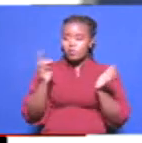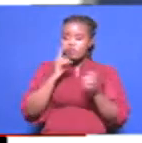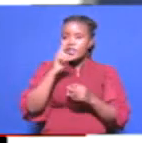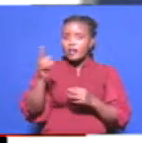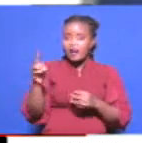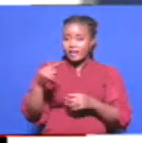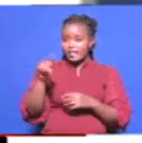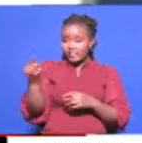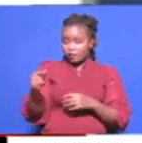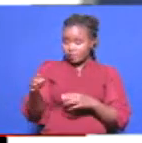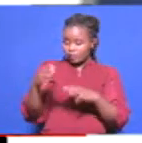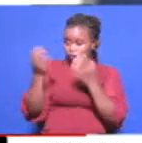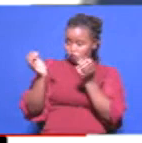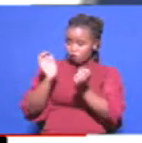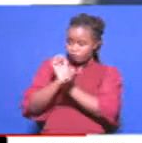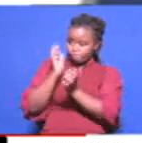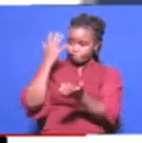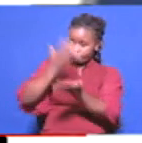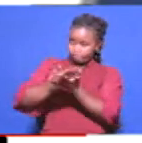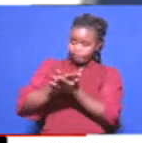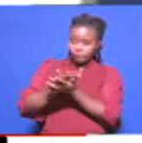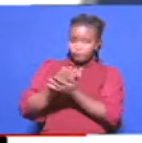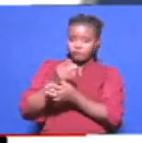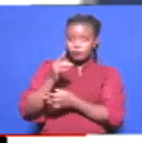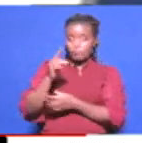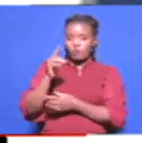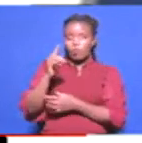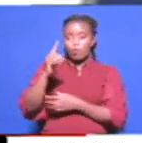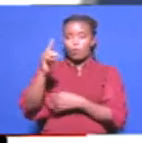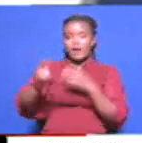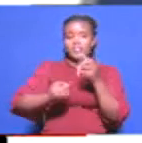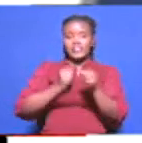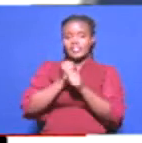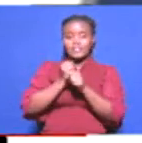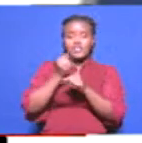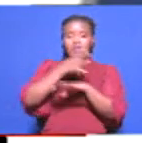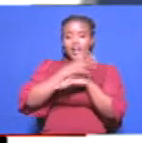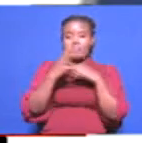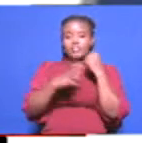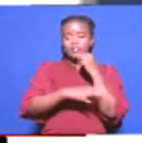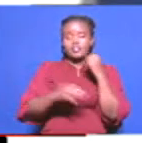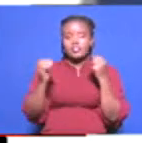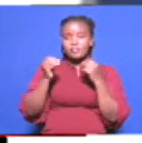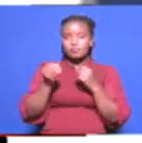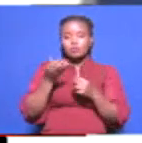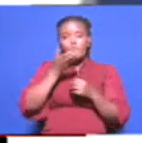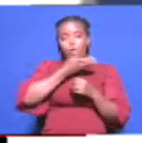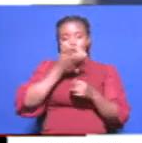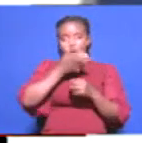serve a one-year jail term for stealing cooking oil and other assorted goods worth